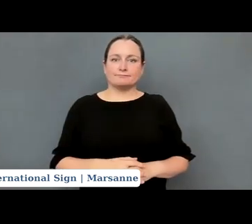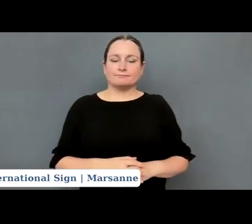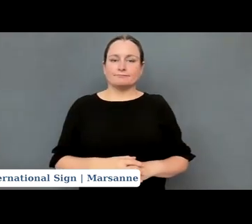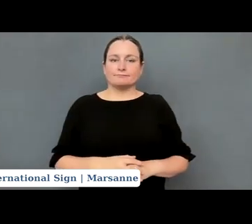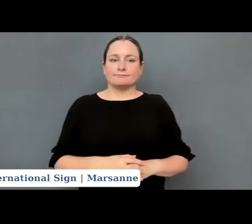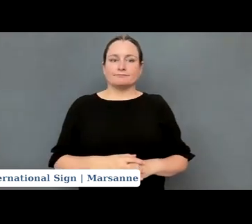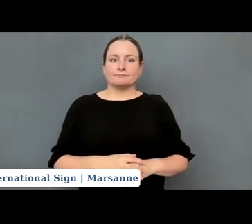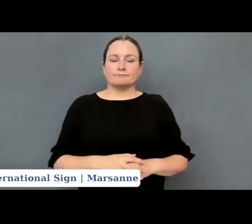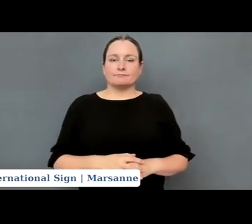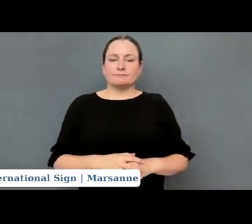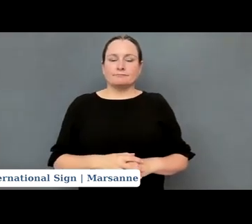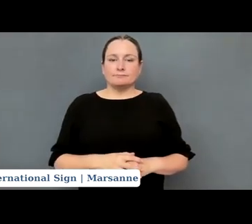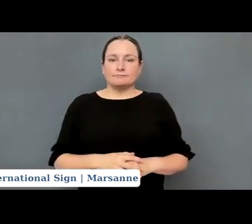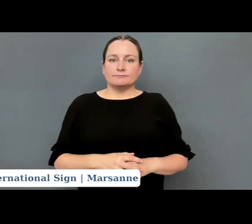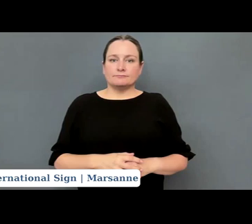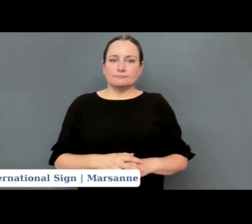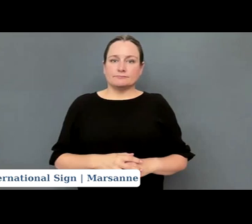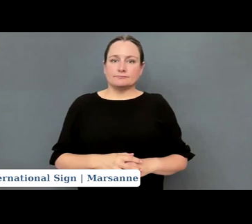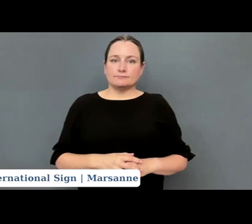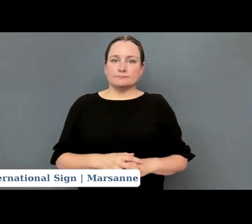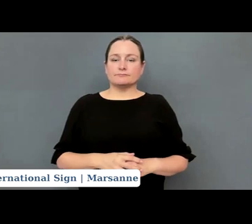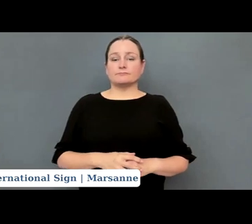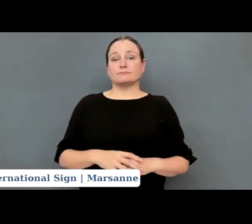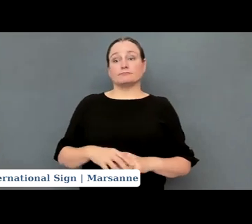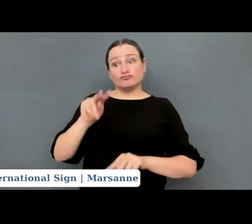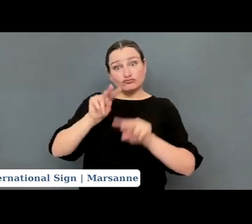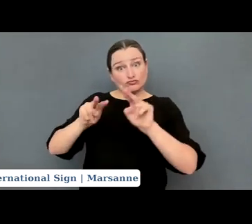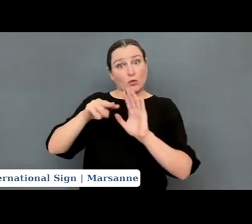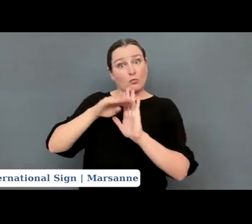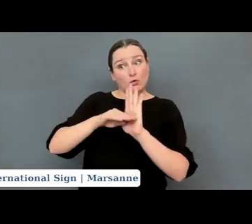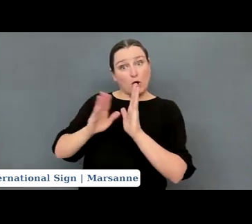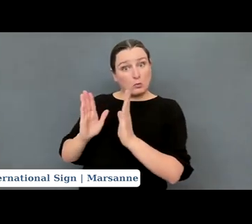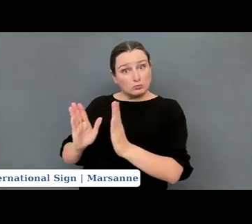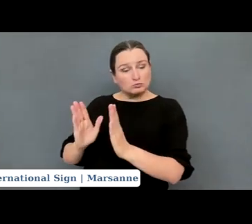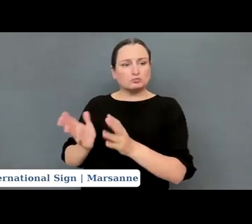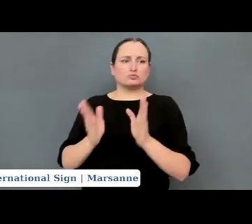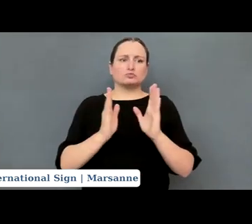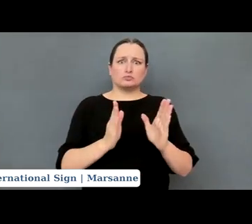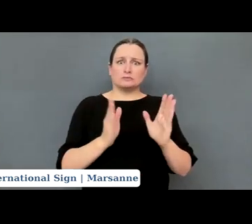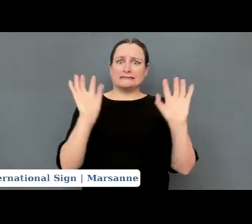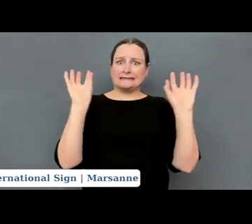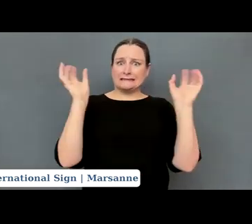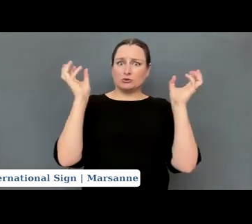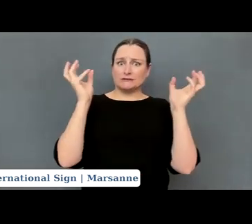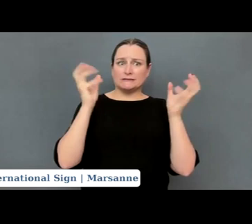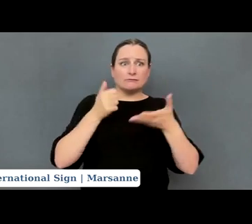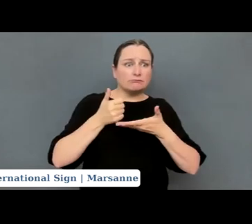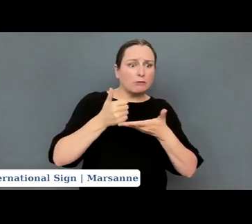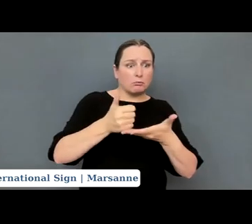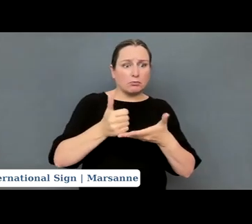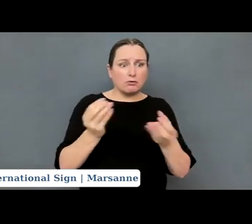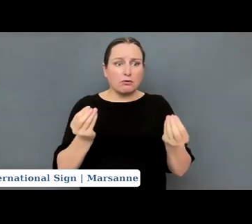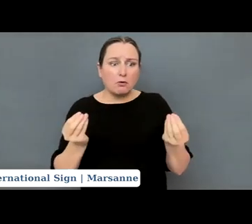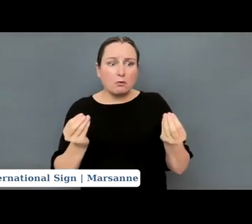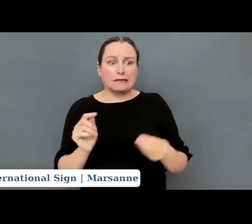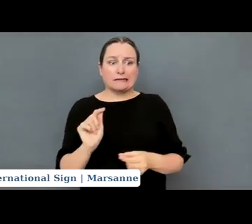to different areas such as emergency assistance during COVID times, and currently we also